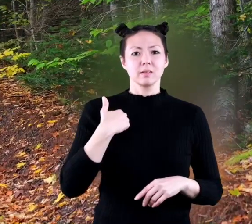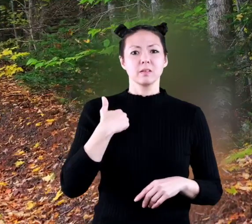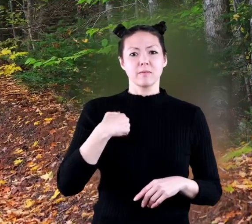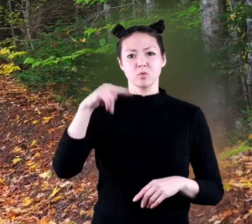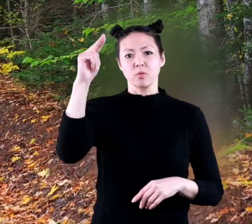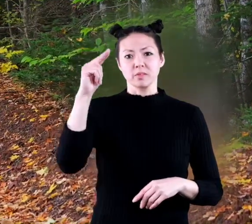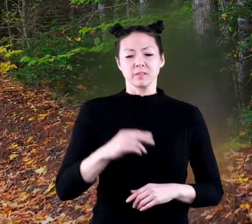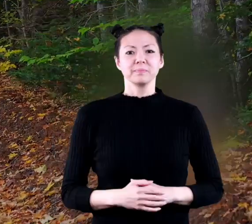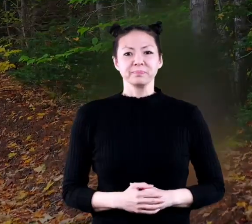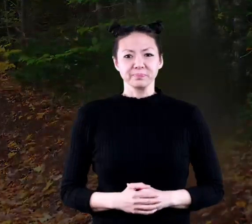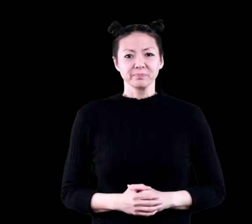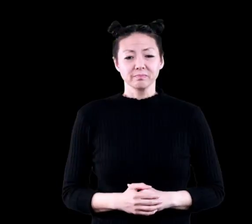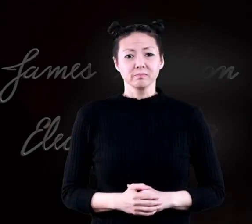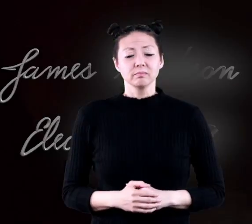north.